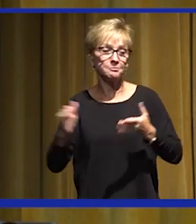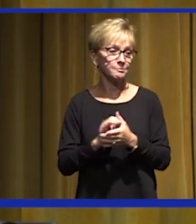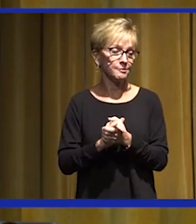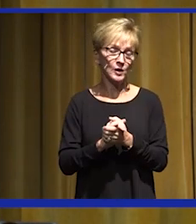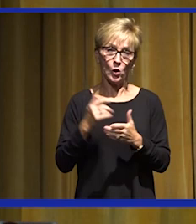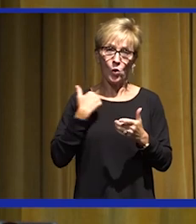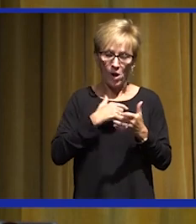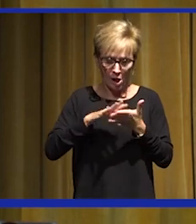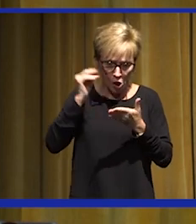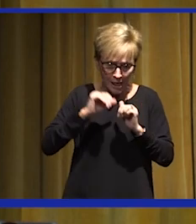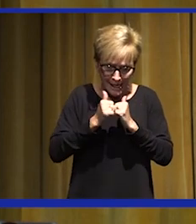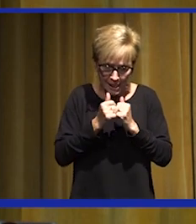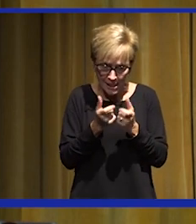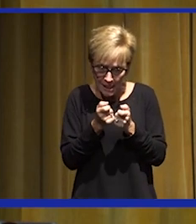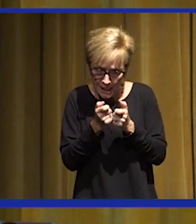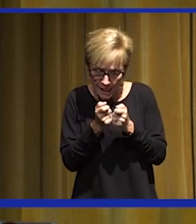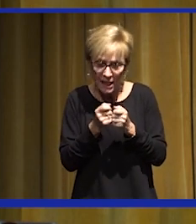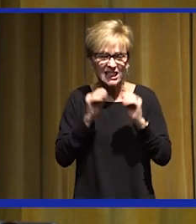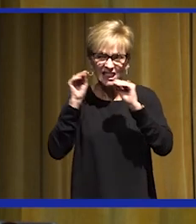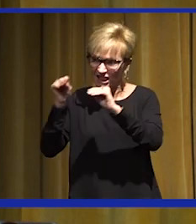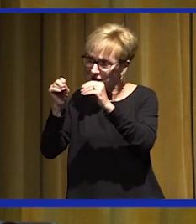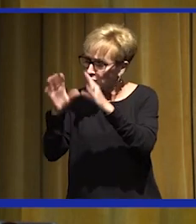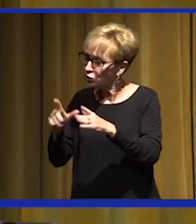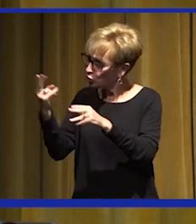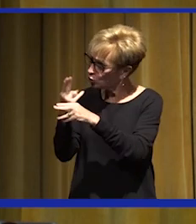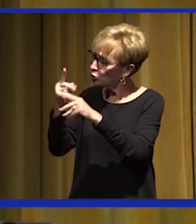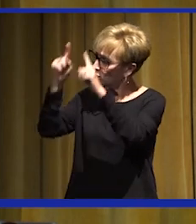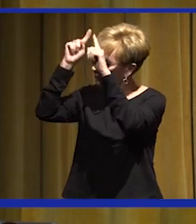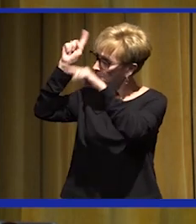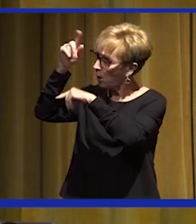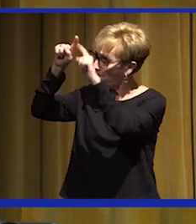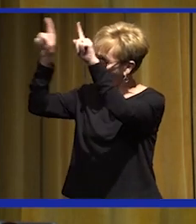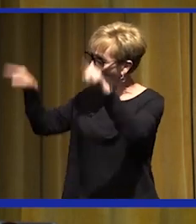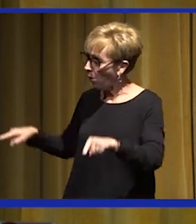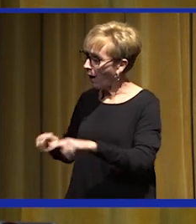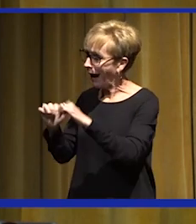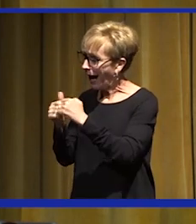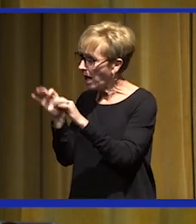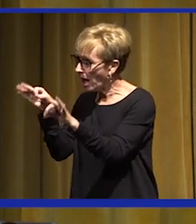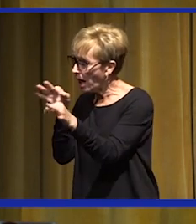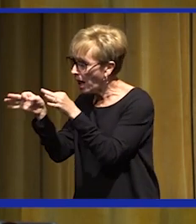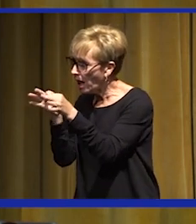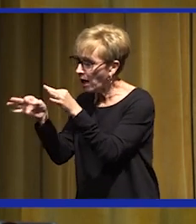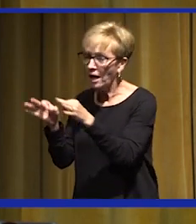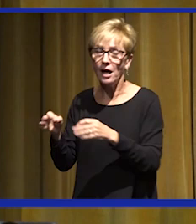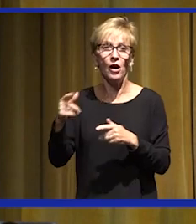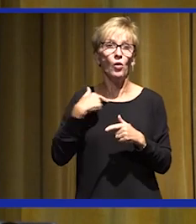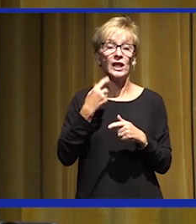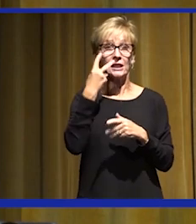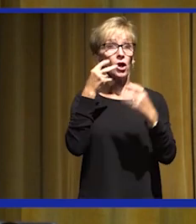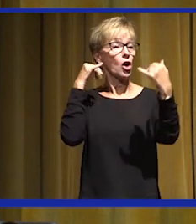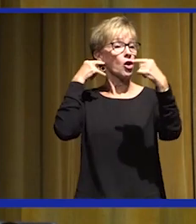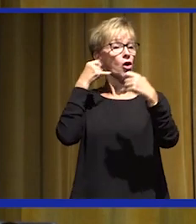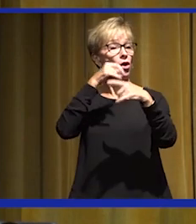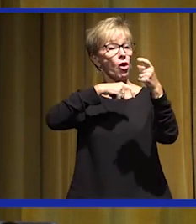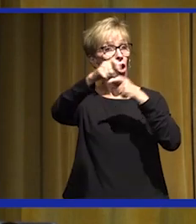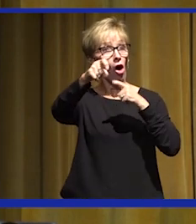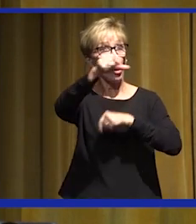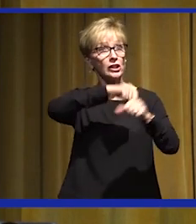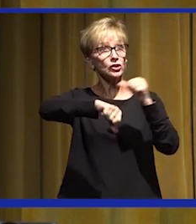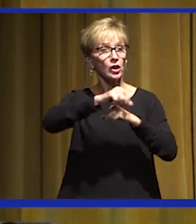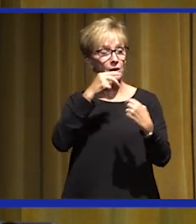text messages, showed our teachers how to use the new smart boards. We were the first to see faces when we called, learned